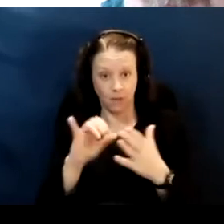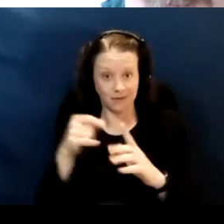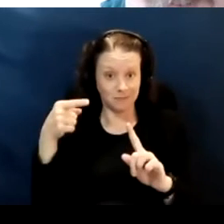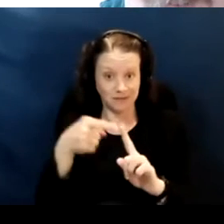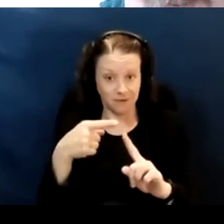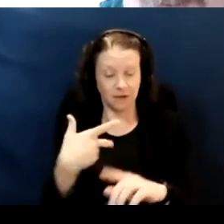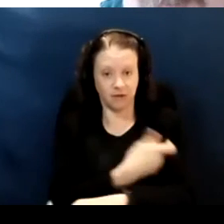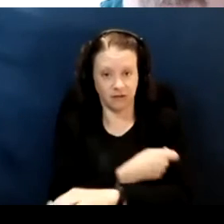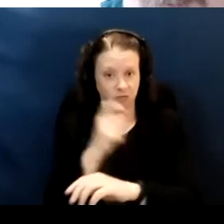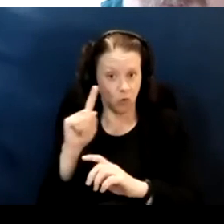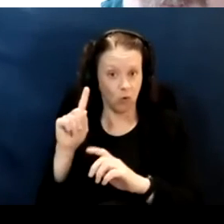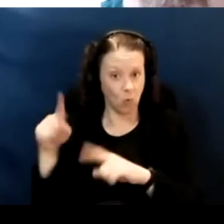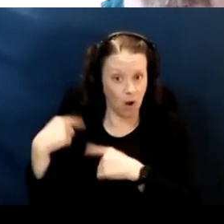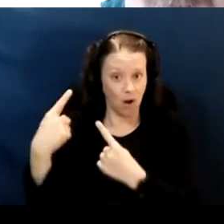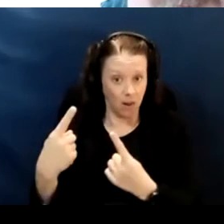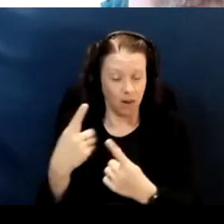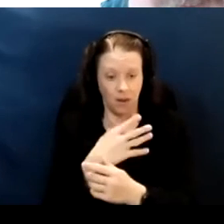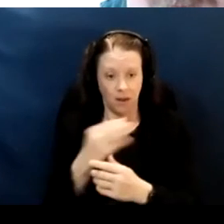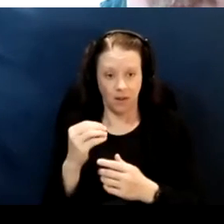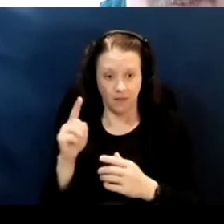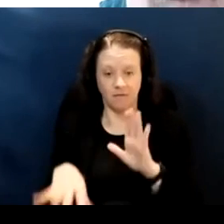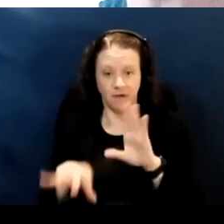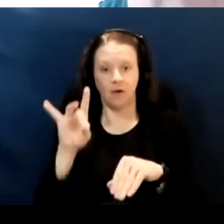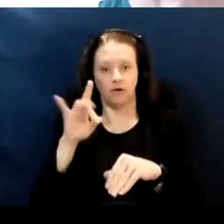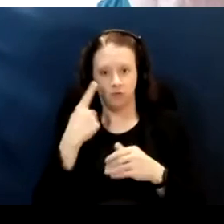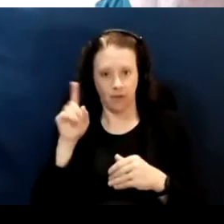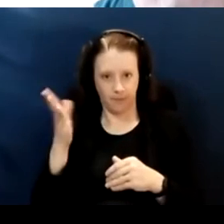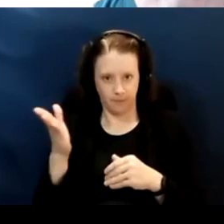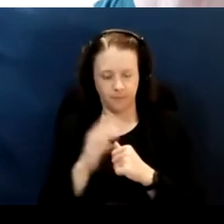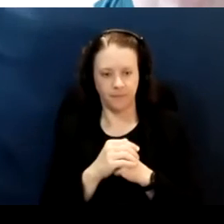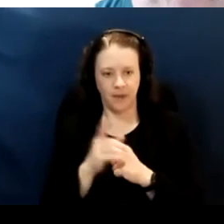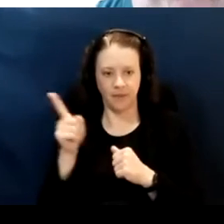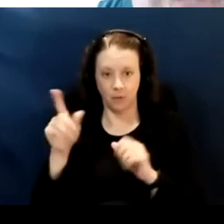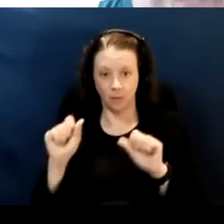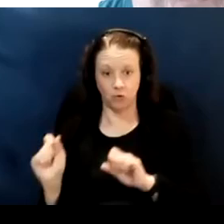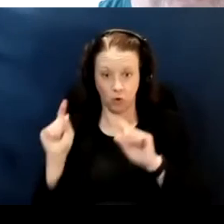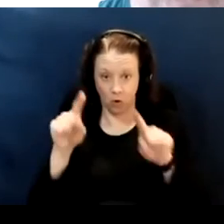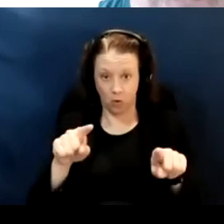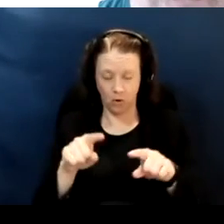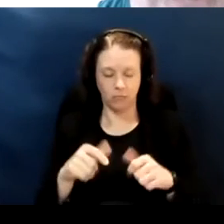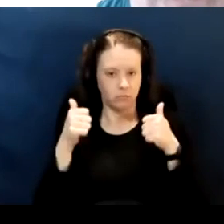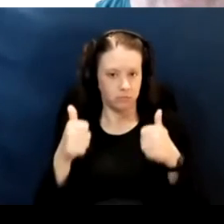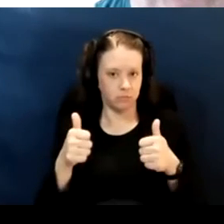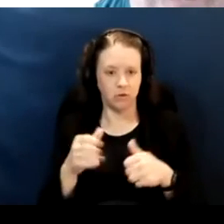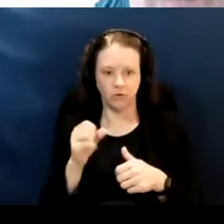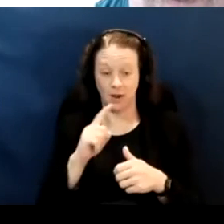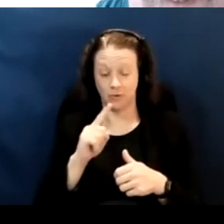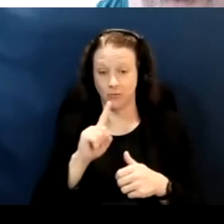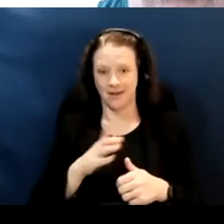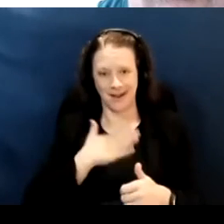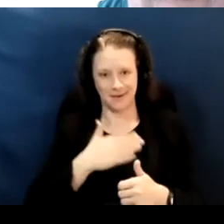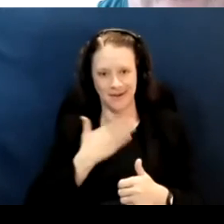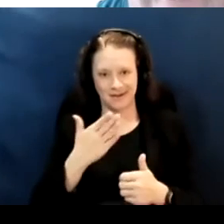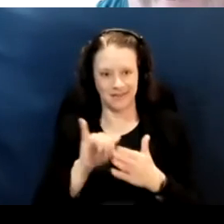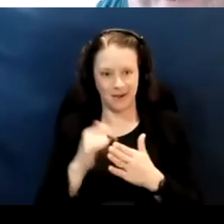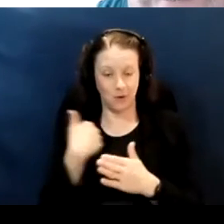while, and, you know, they found, and we found it for them. So, and they were able to go. So it was really, I was really, really happy